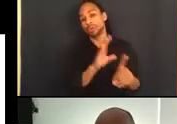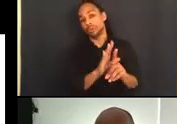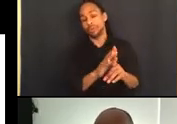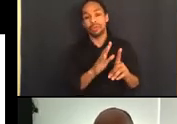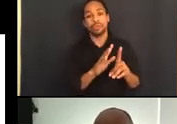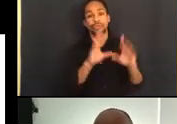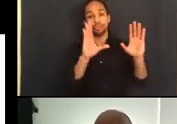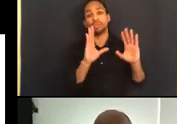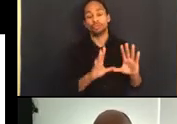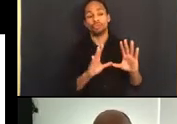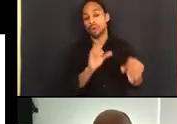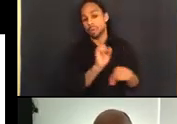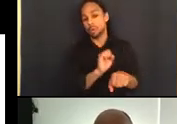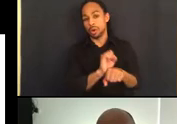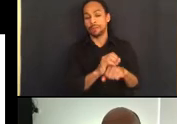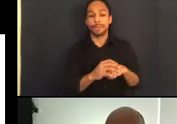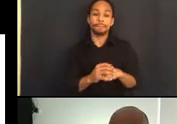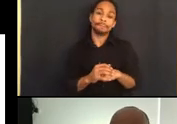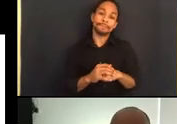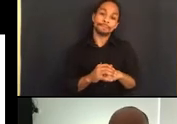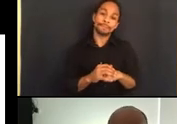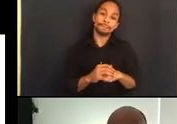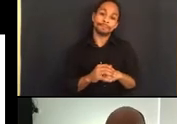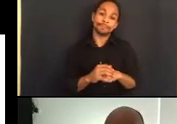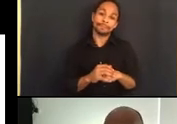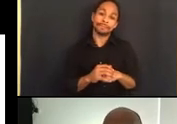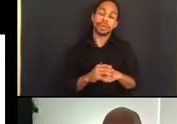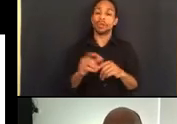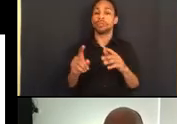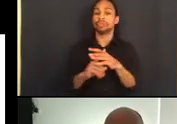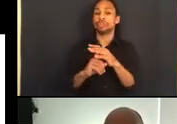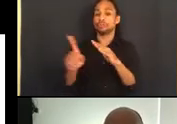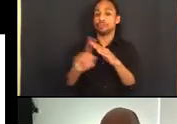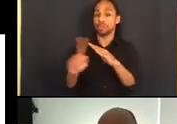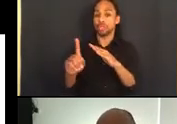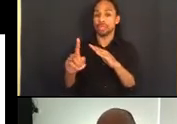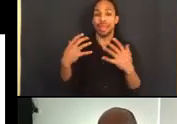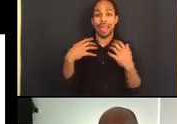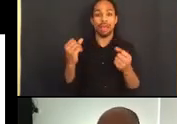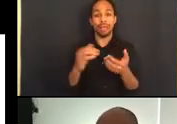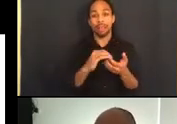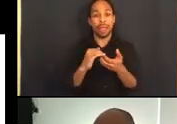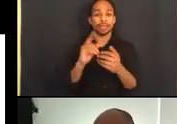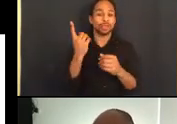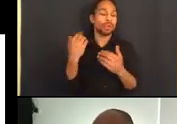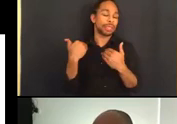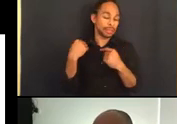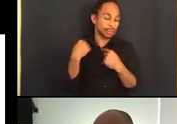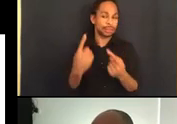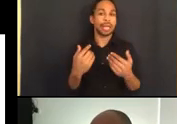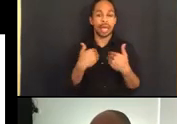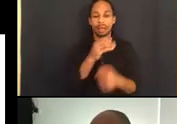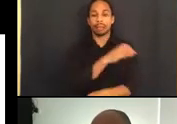mobile approach to medical care. And while the Refugee Health Alliance has always had a clinical space, they're also doing consistent visits